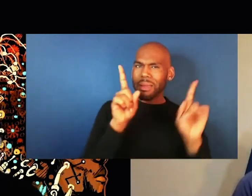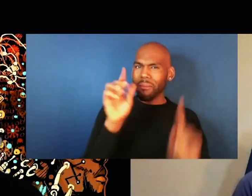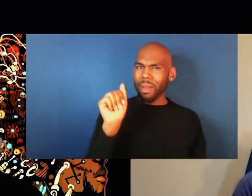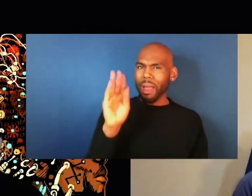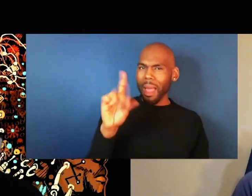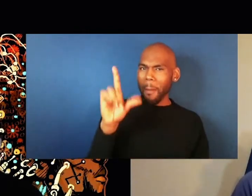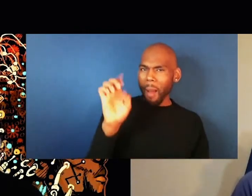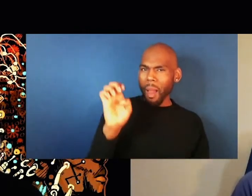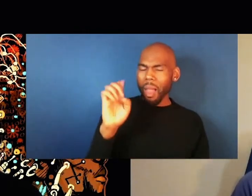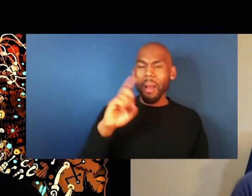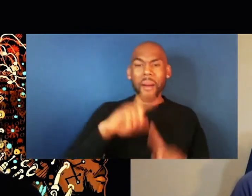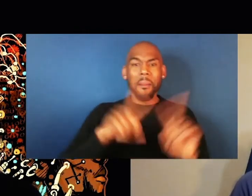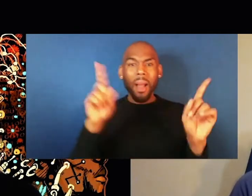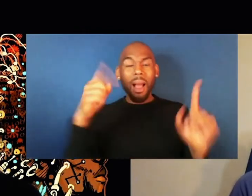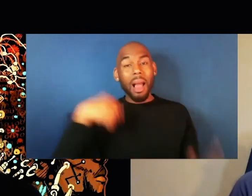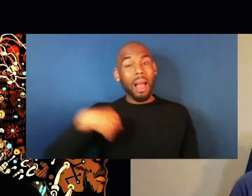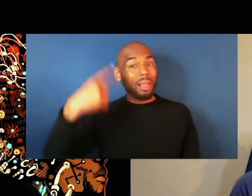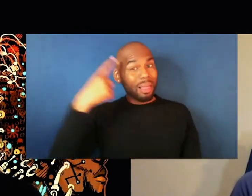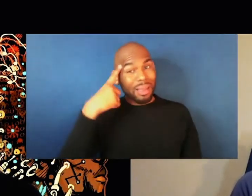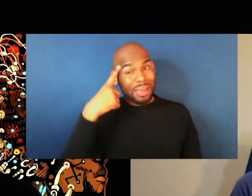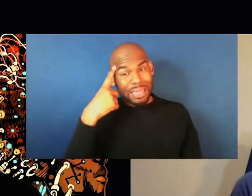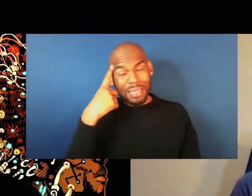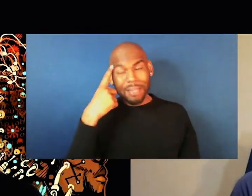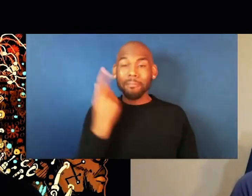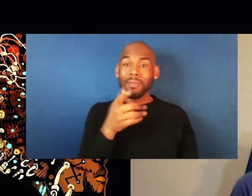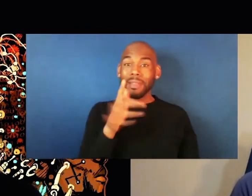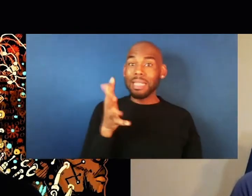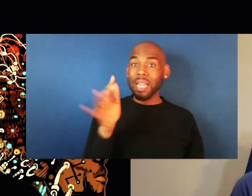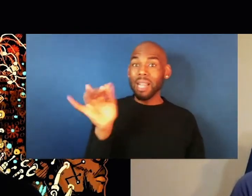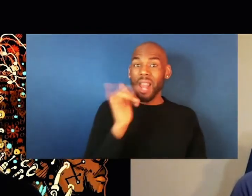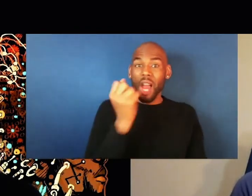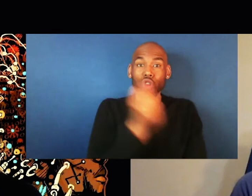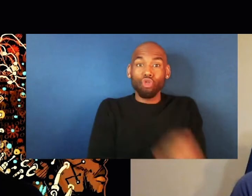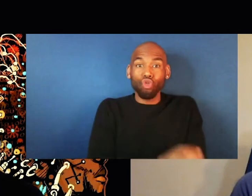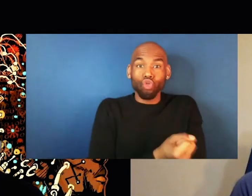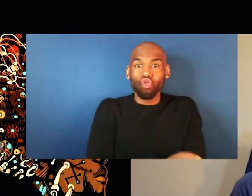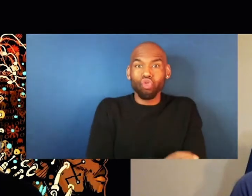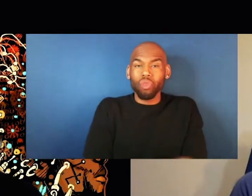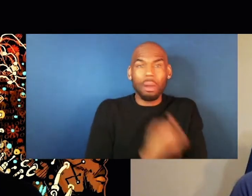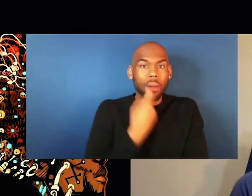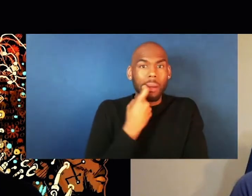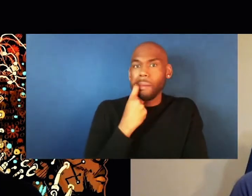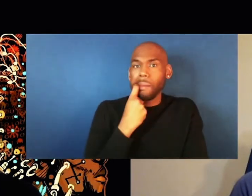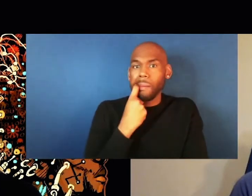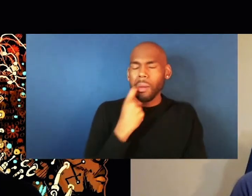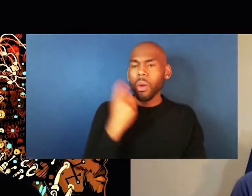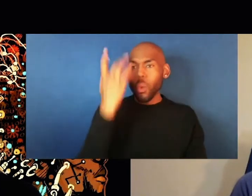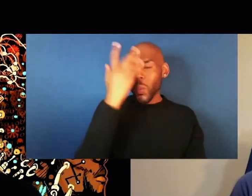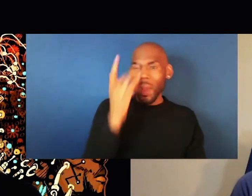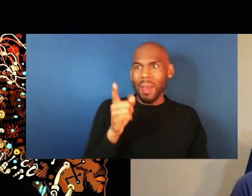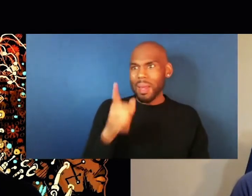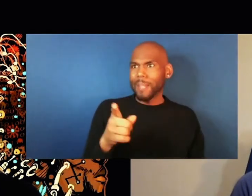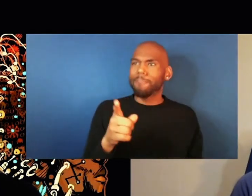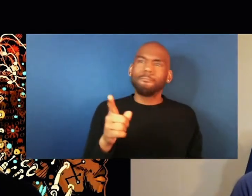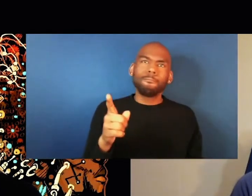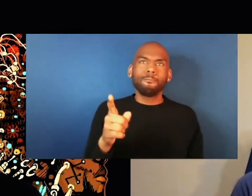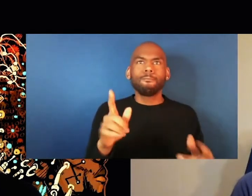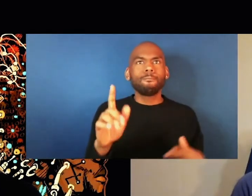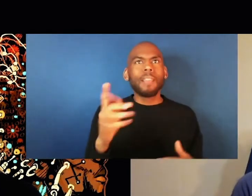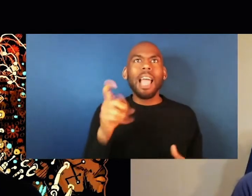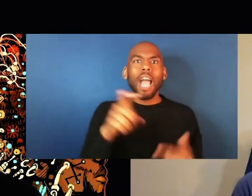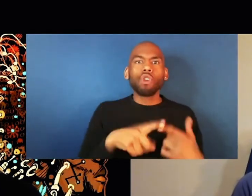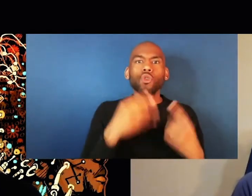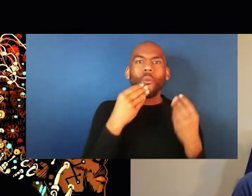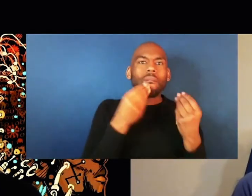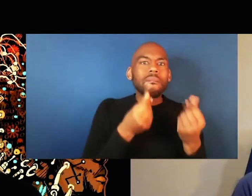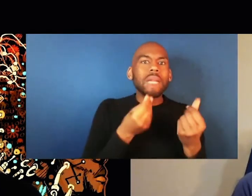able person. But I think that he's kind of like a drug addict to a certain degree. I mean, because he basically,